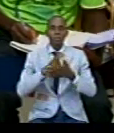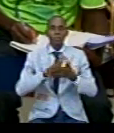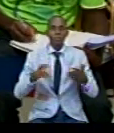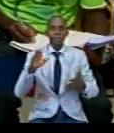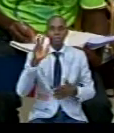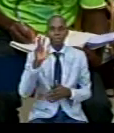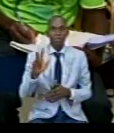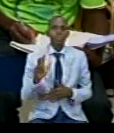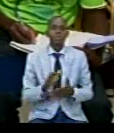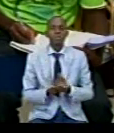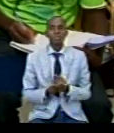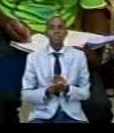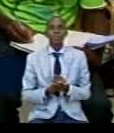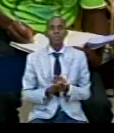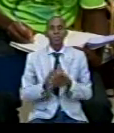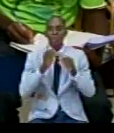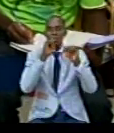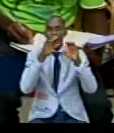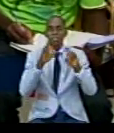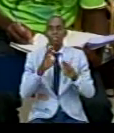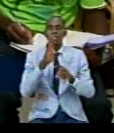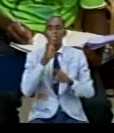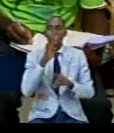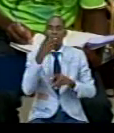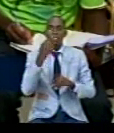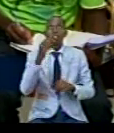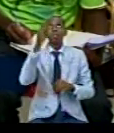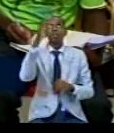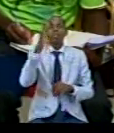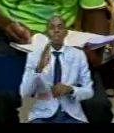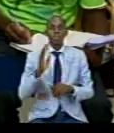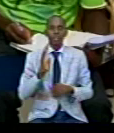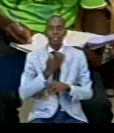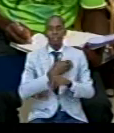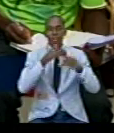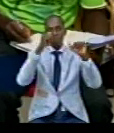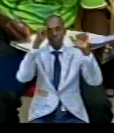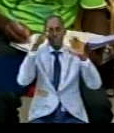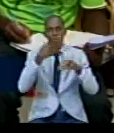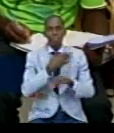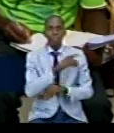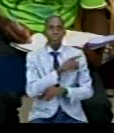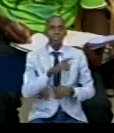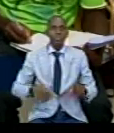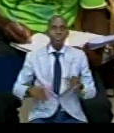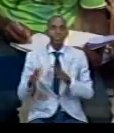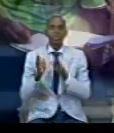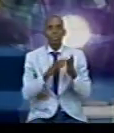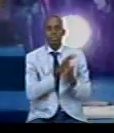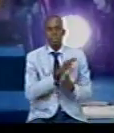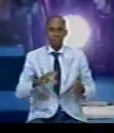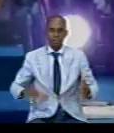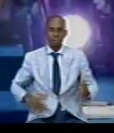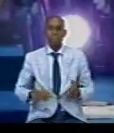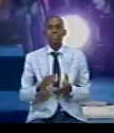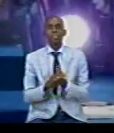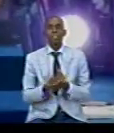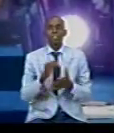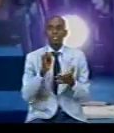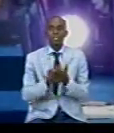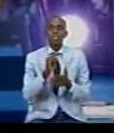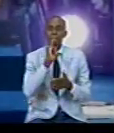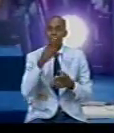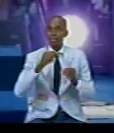be the God and Father of our Lord Jesus Christ. That's